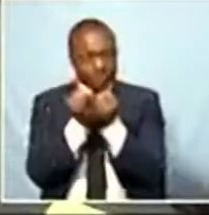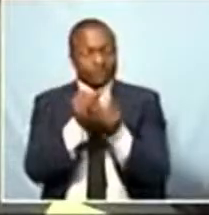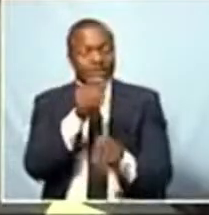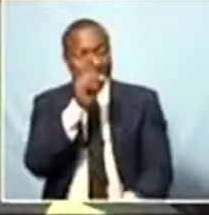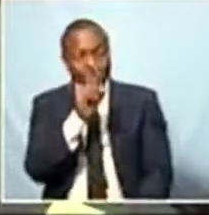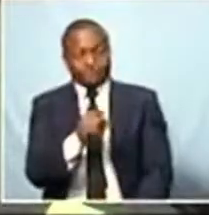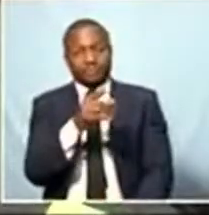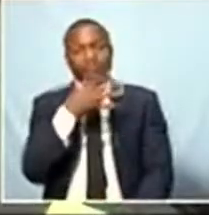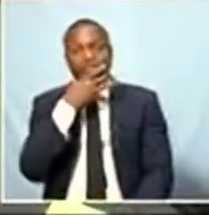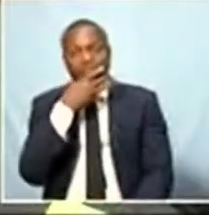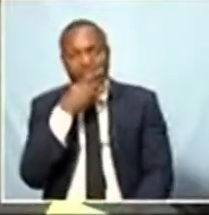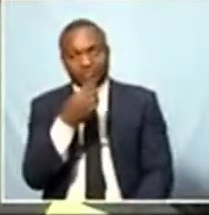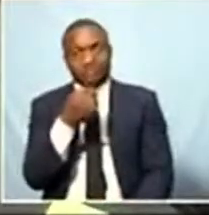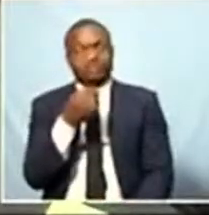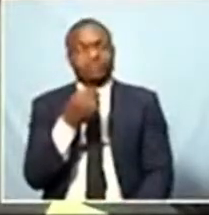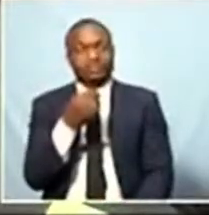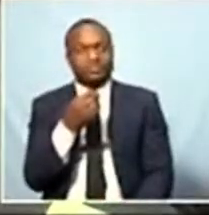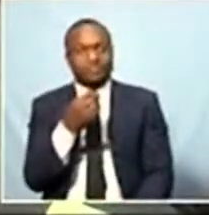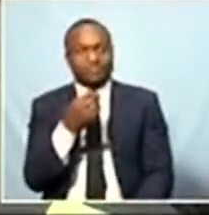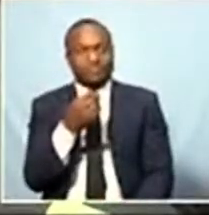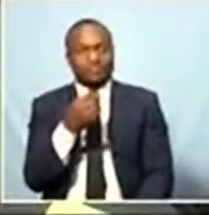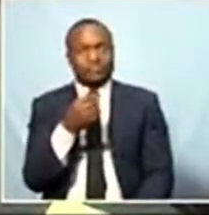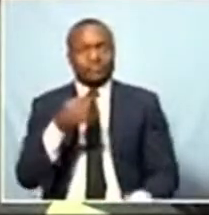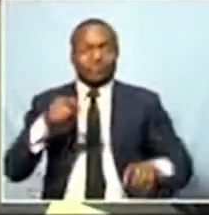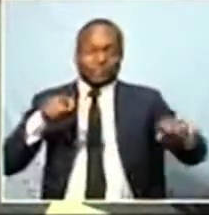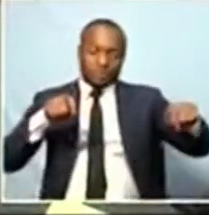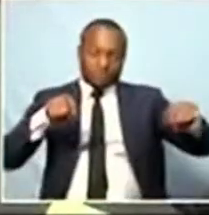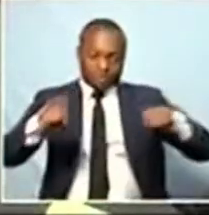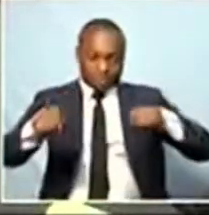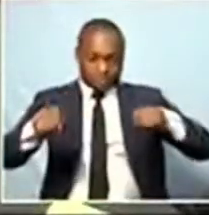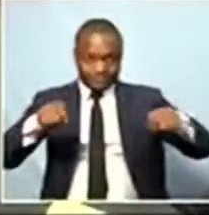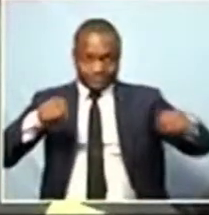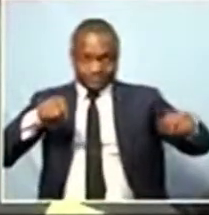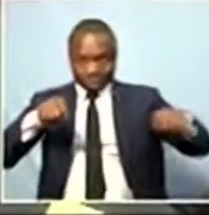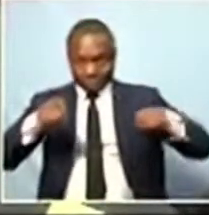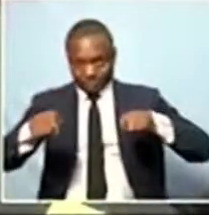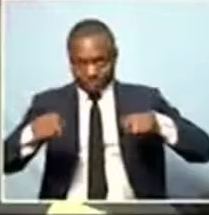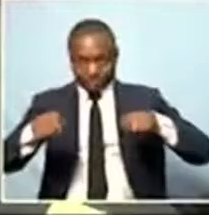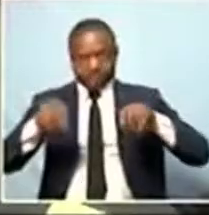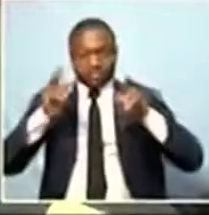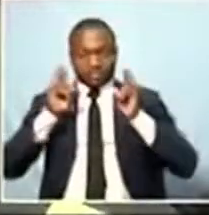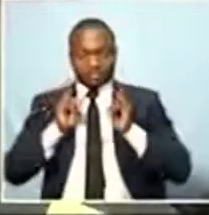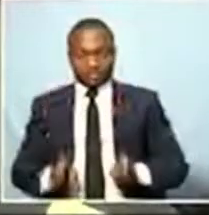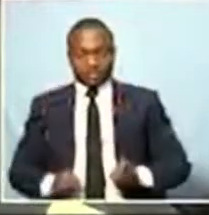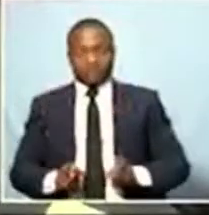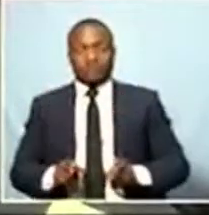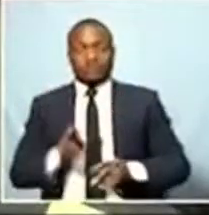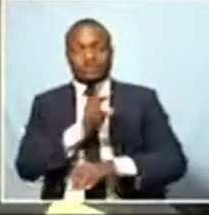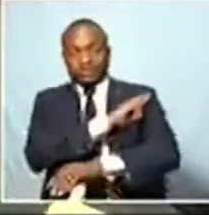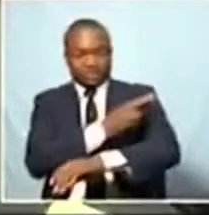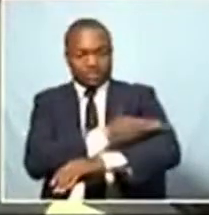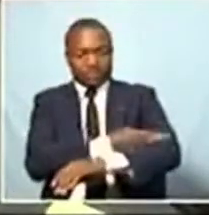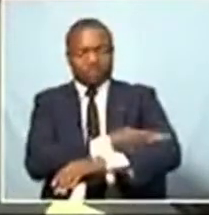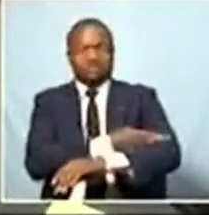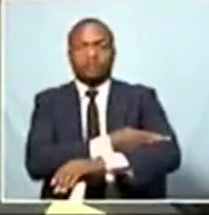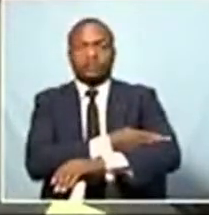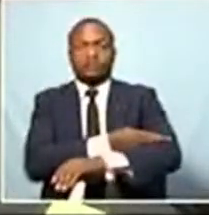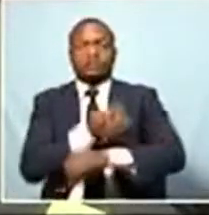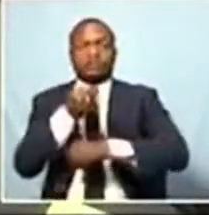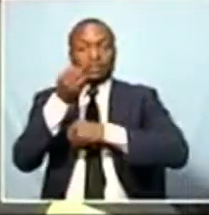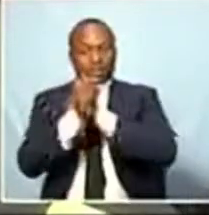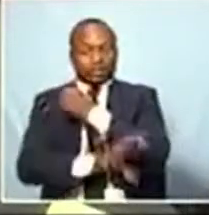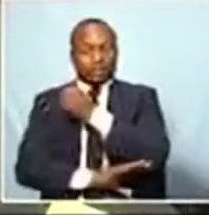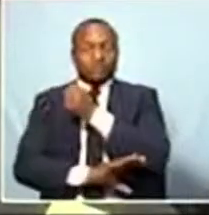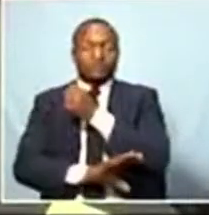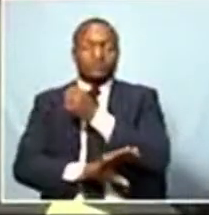this commission are handling the human resource affairs of the men and